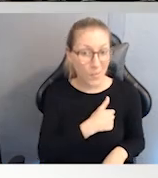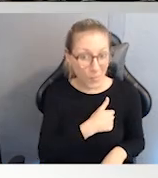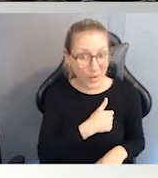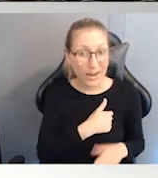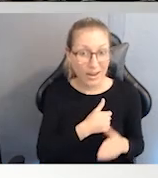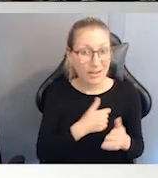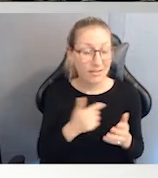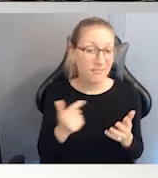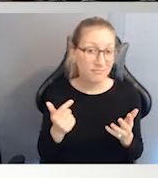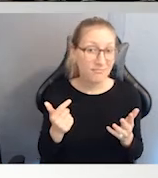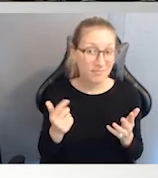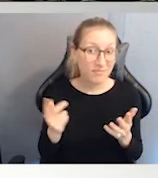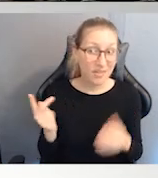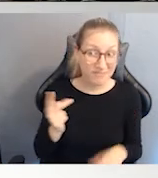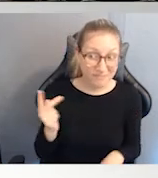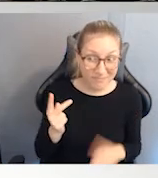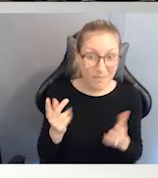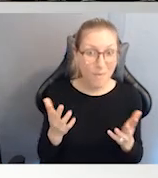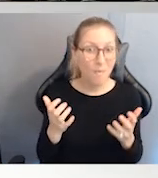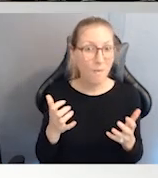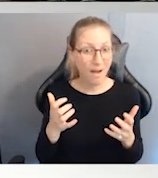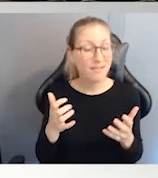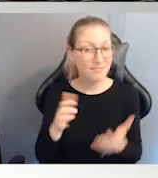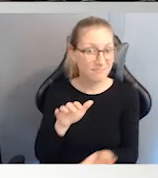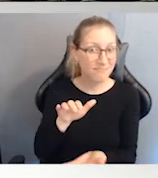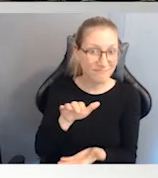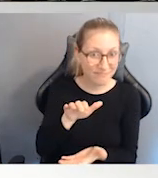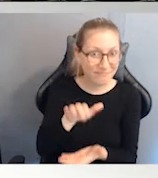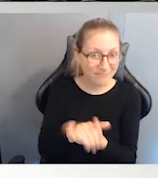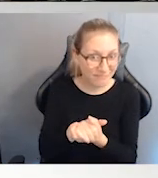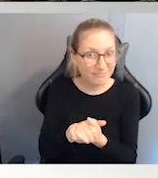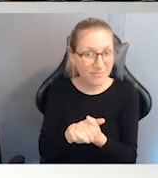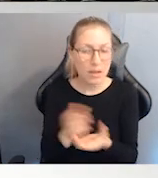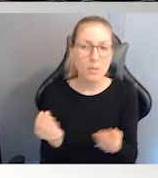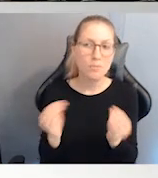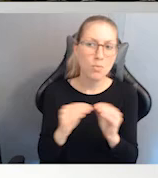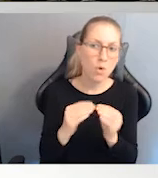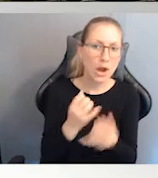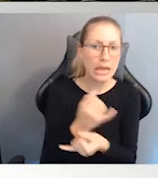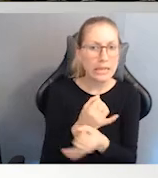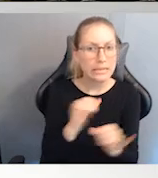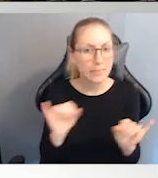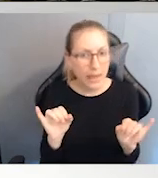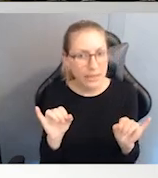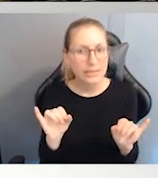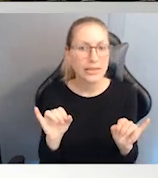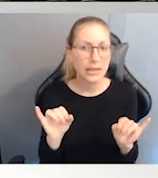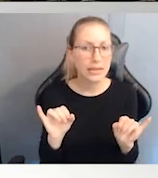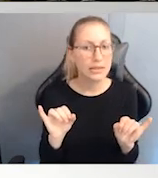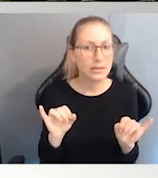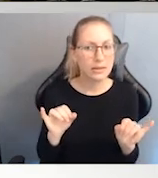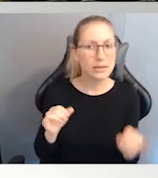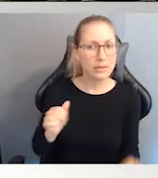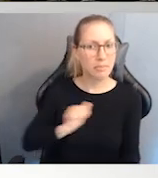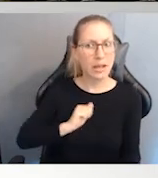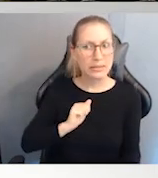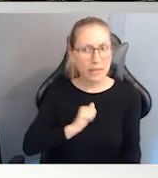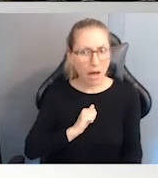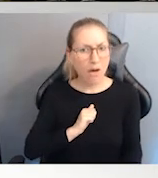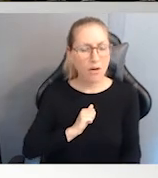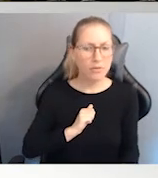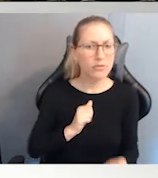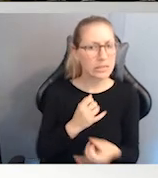married too. And we'll always be more independent. I am more independent of